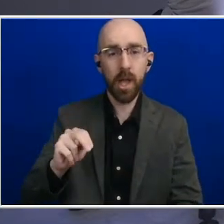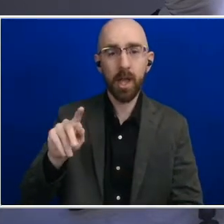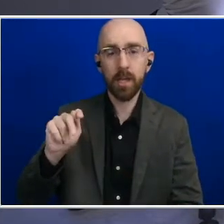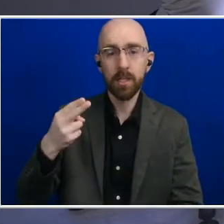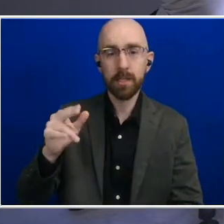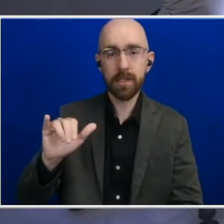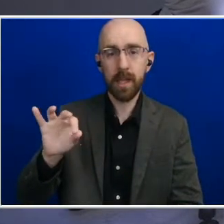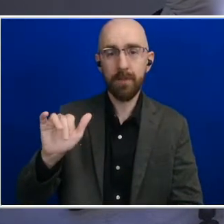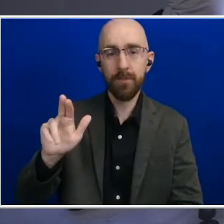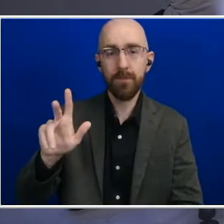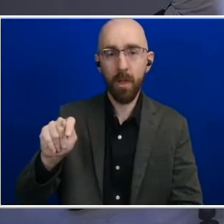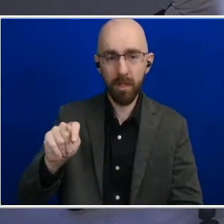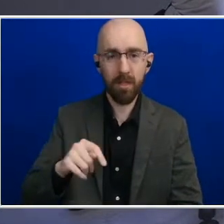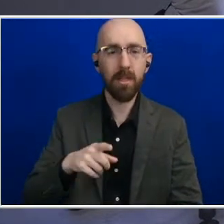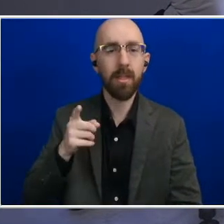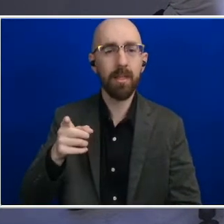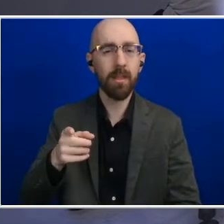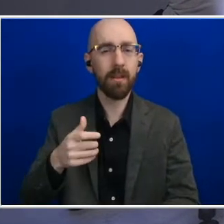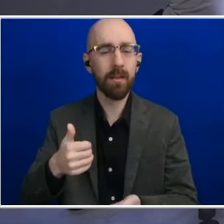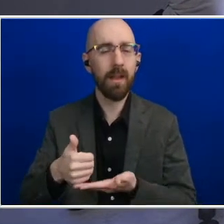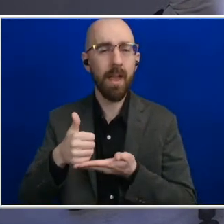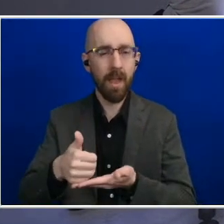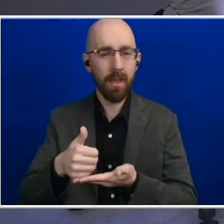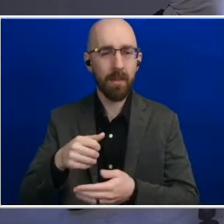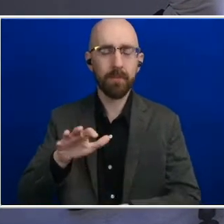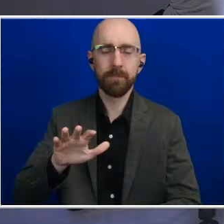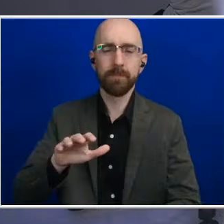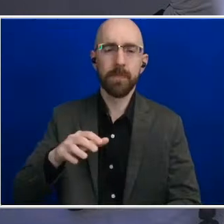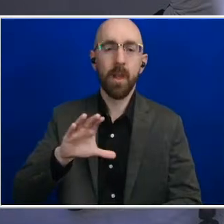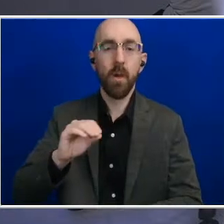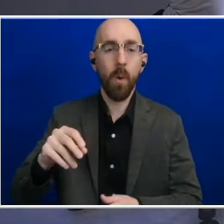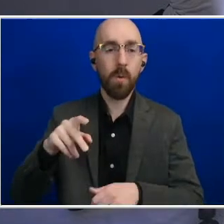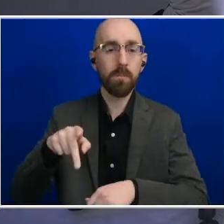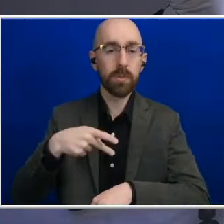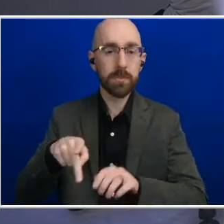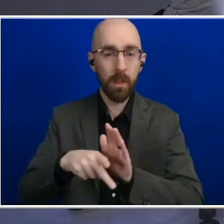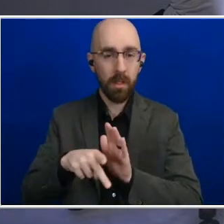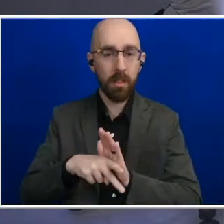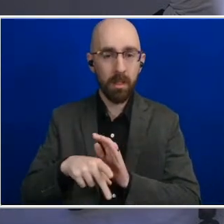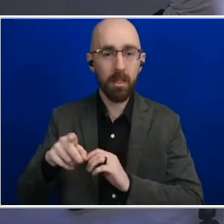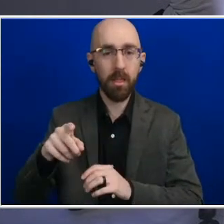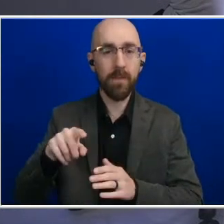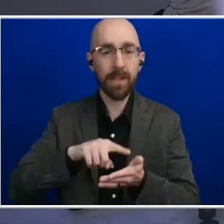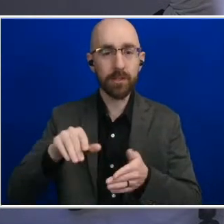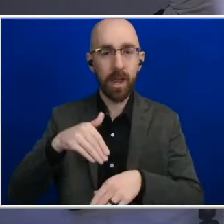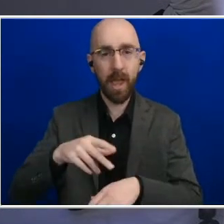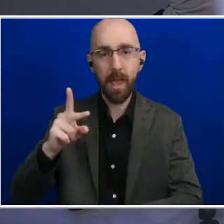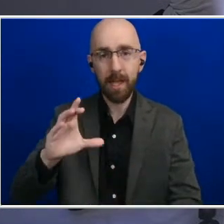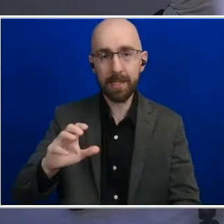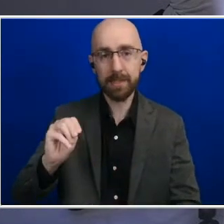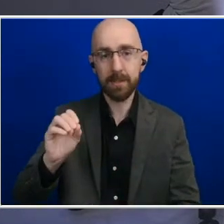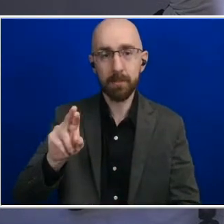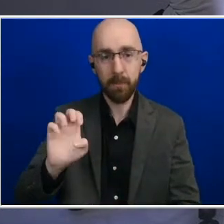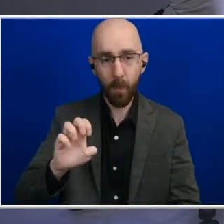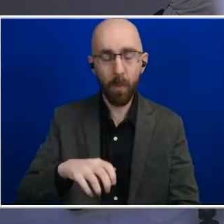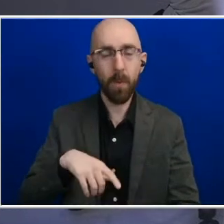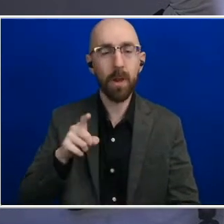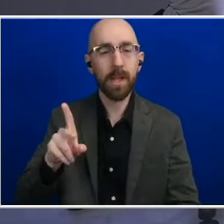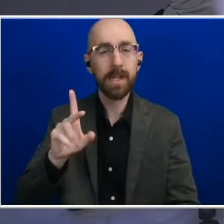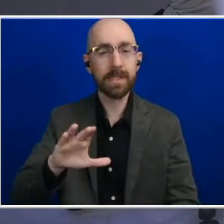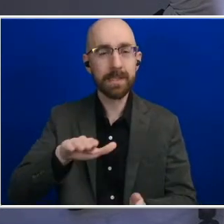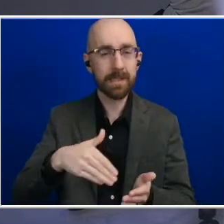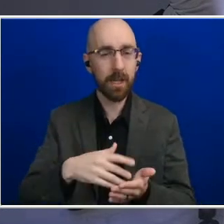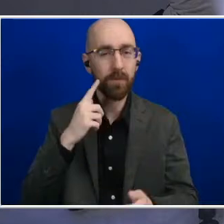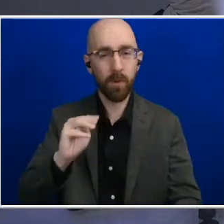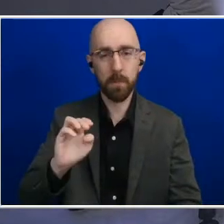KU Diabetes Institute and co-principal investigator of KC Moore, the Kansas City Center for Metabolism and